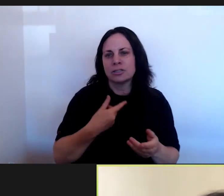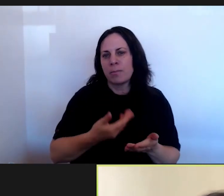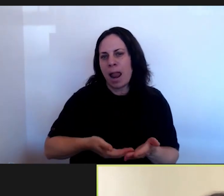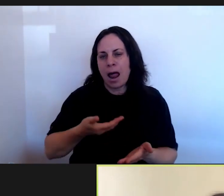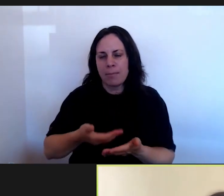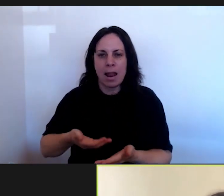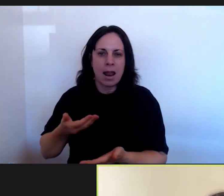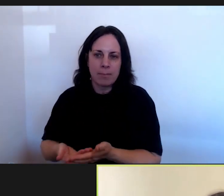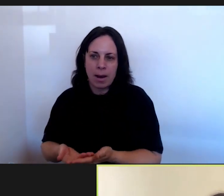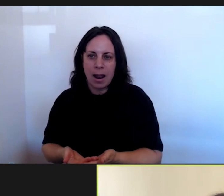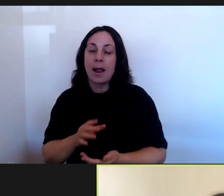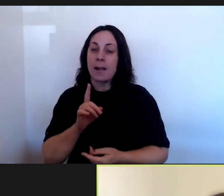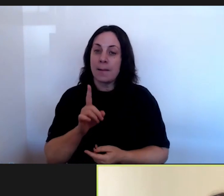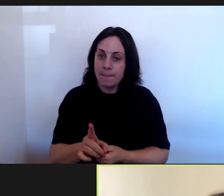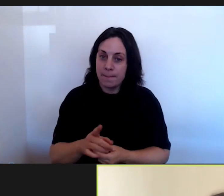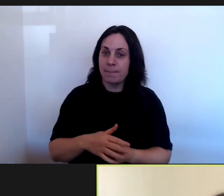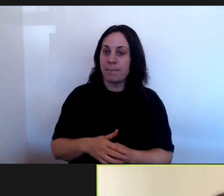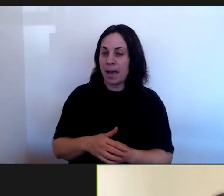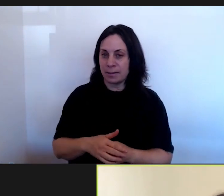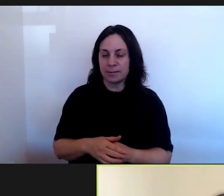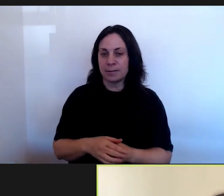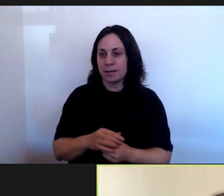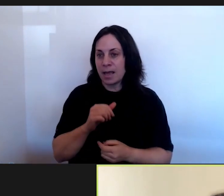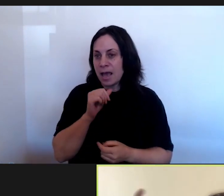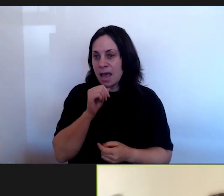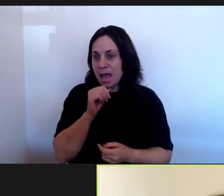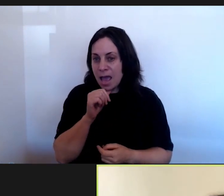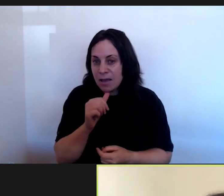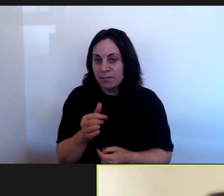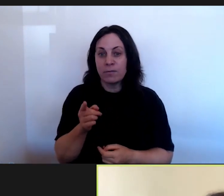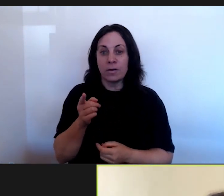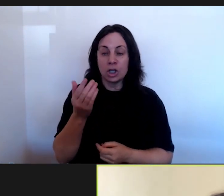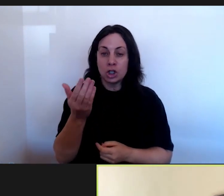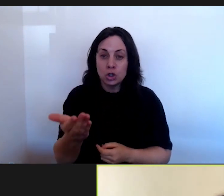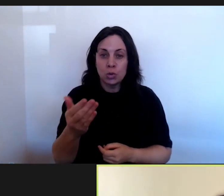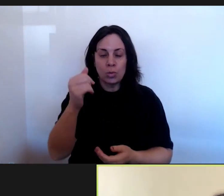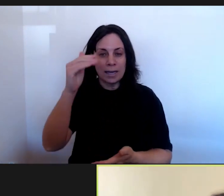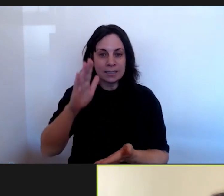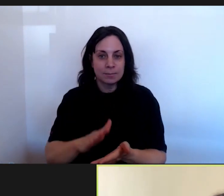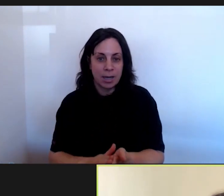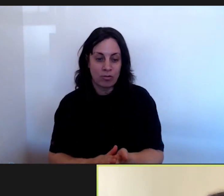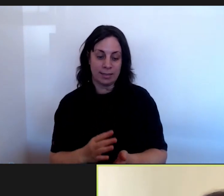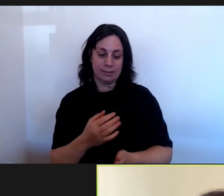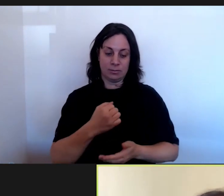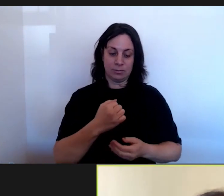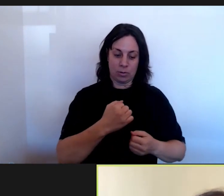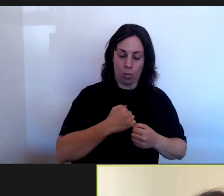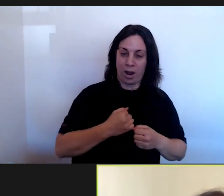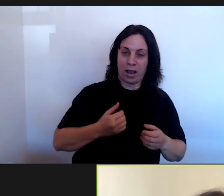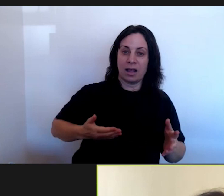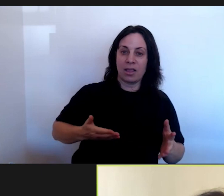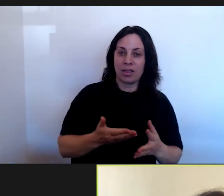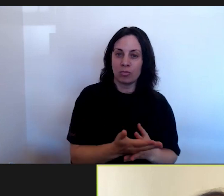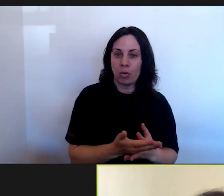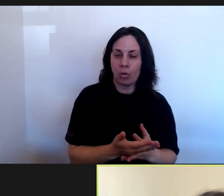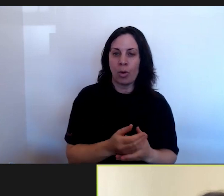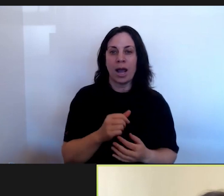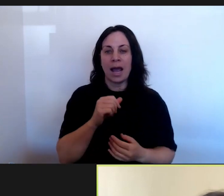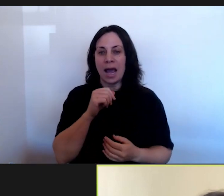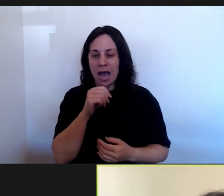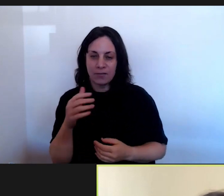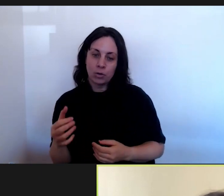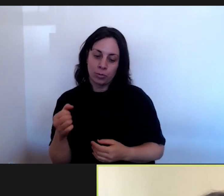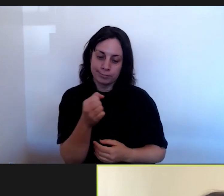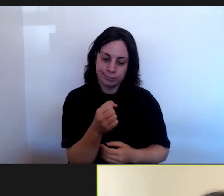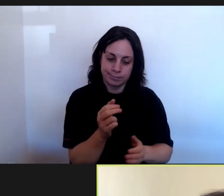you, if you have been through what we have been through, if you are in this country as the small amount period of time as we